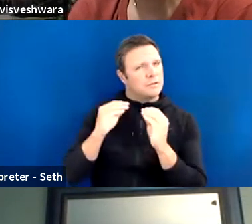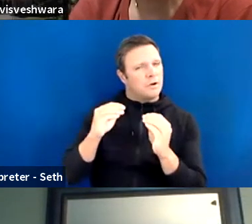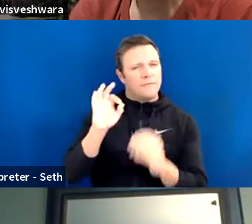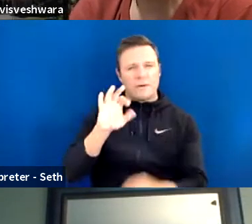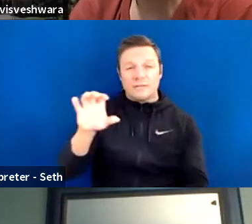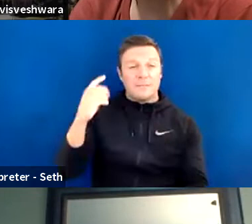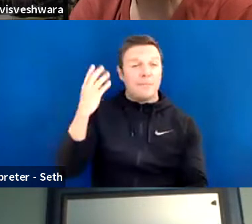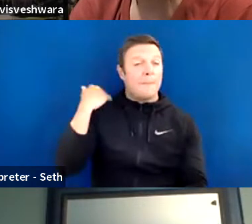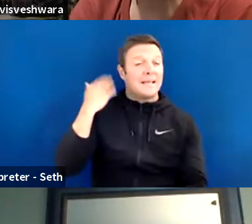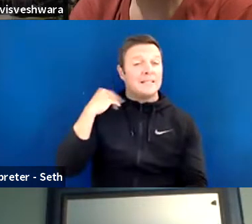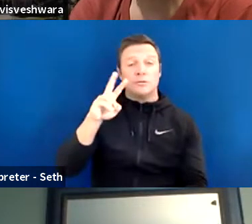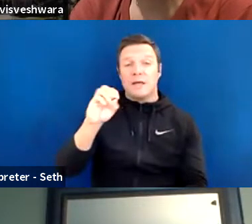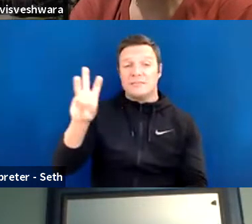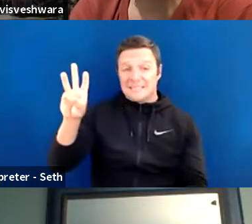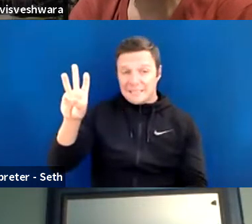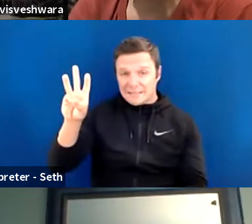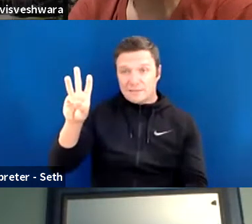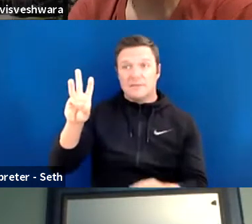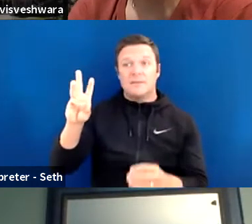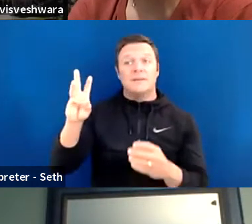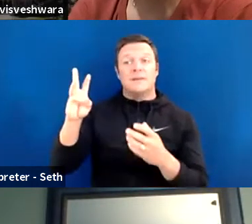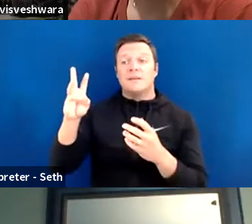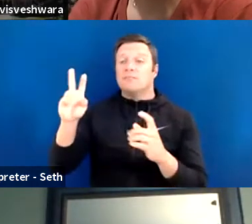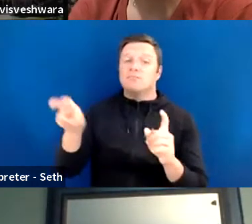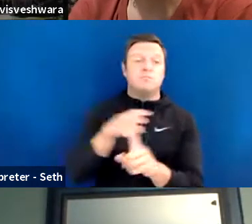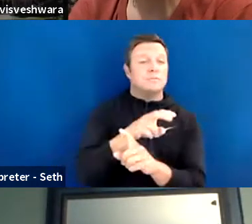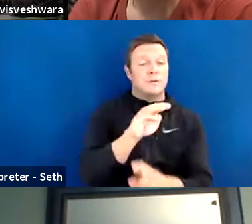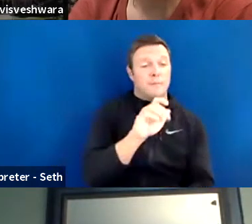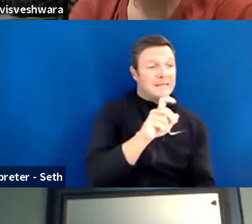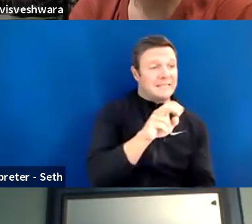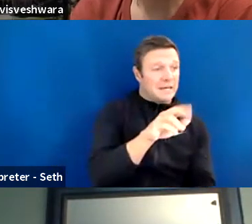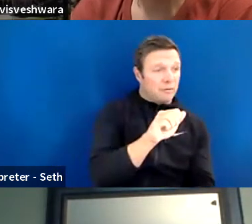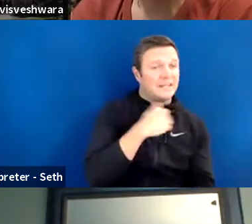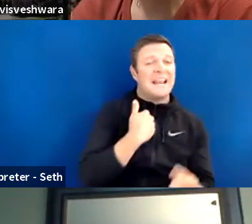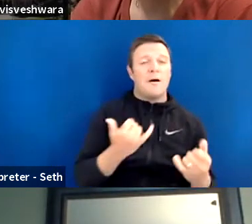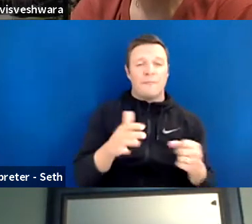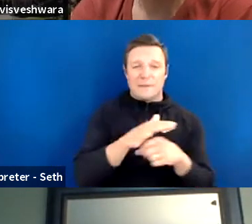in 2006 and then left to go to the Madera Center, and I've been full-time